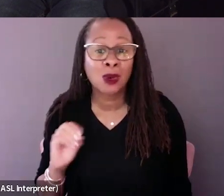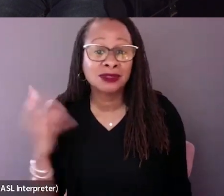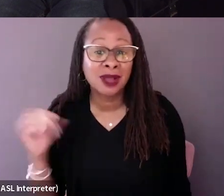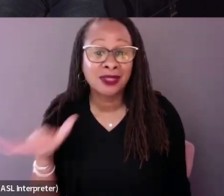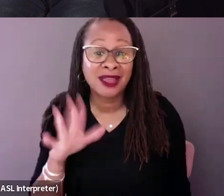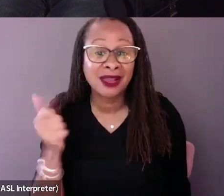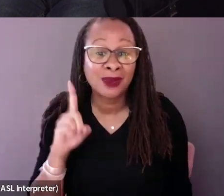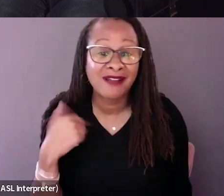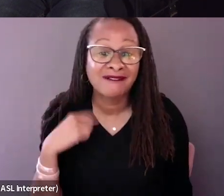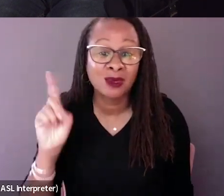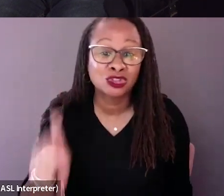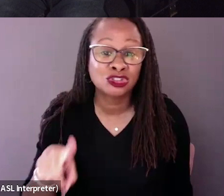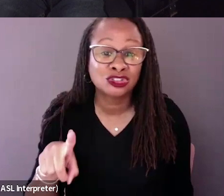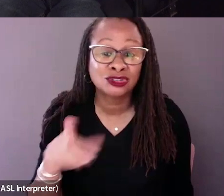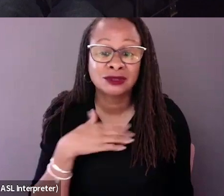have a question?